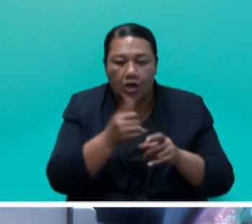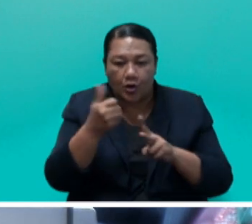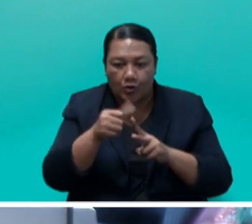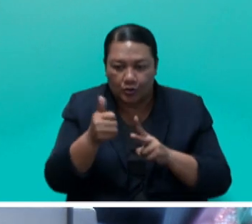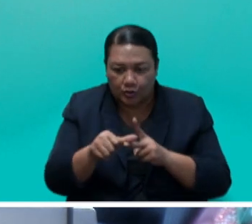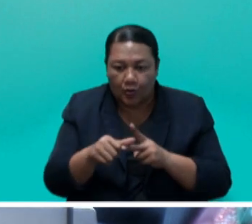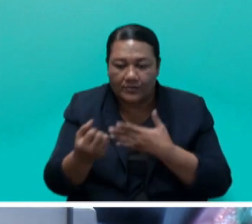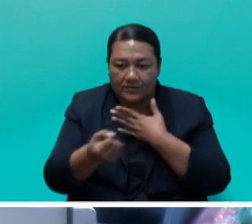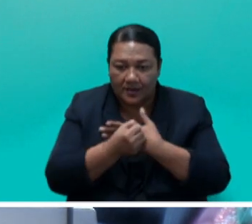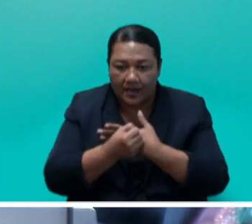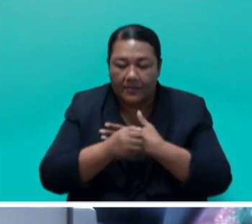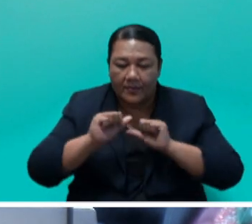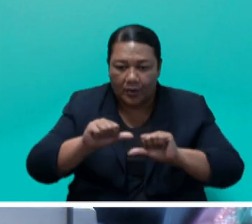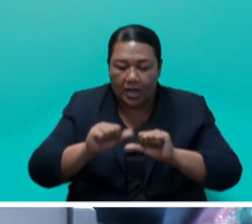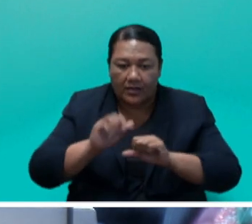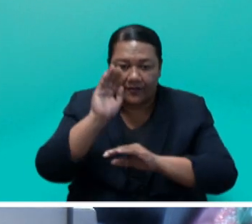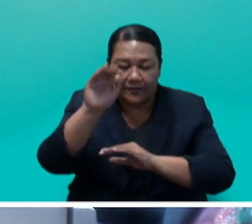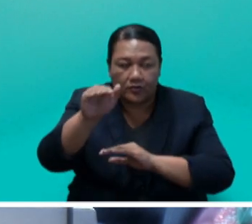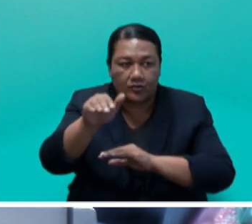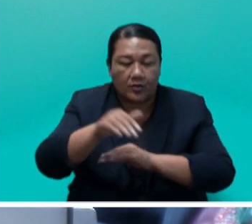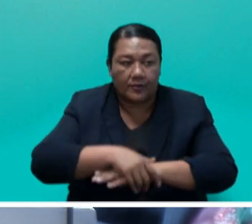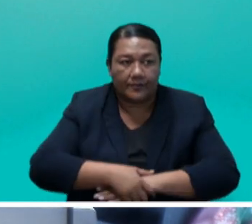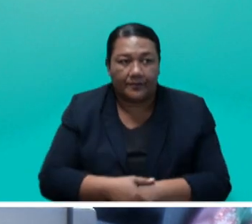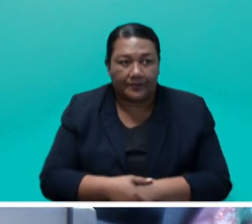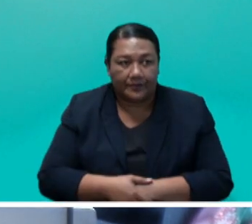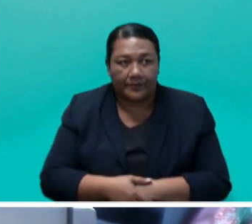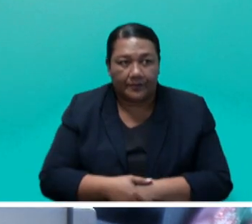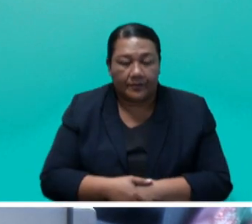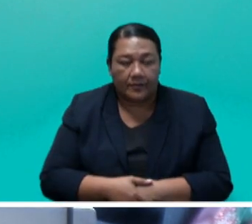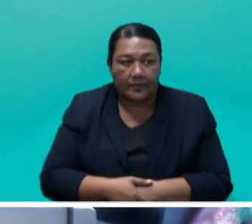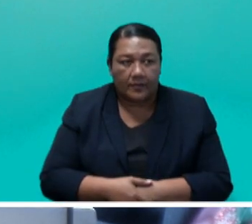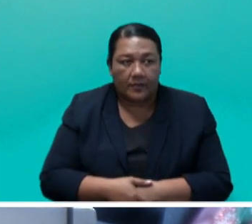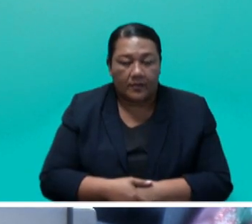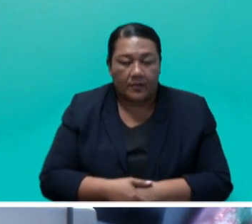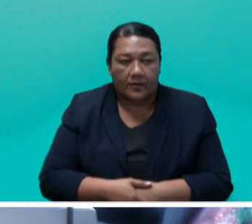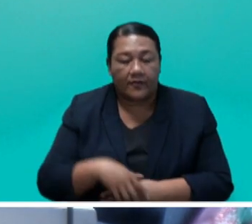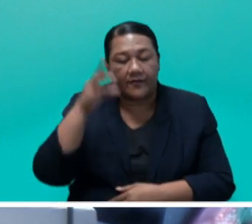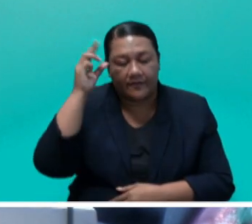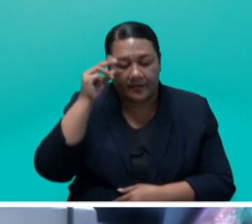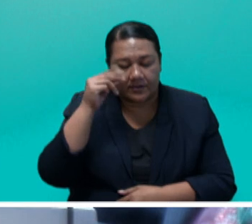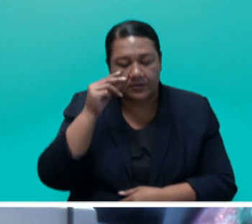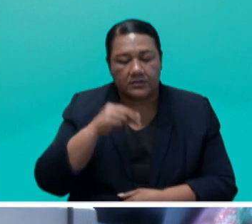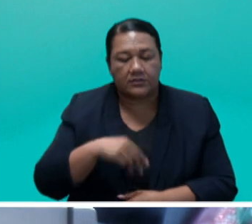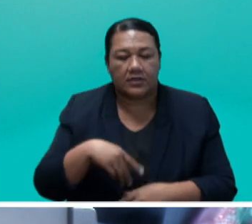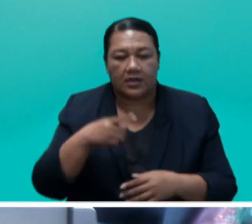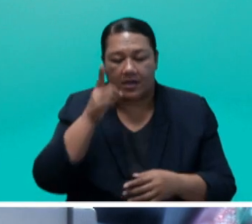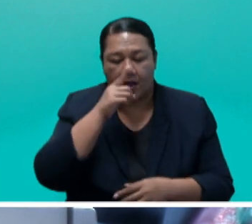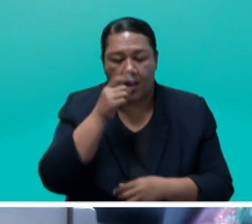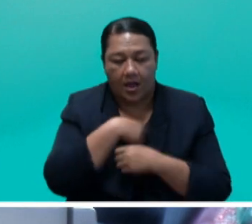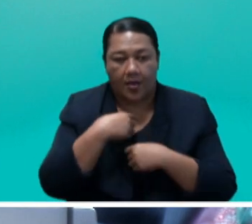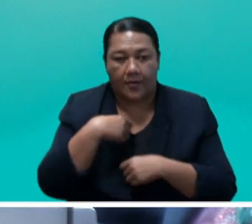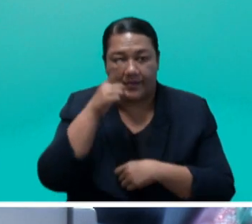repair, maintenance industries, its maritime facilities, and financing and insurance